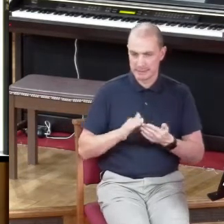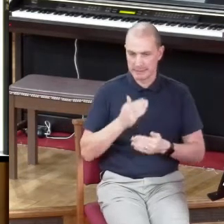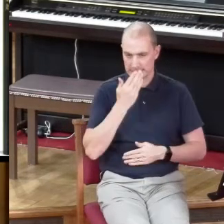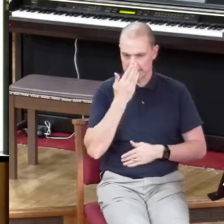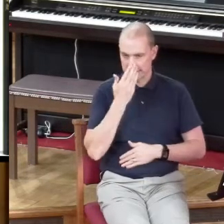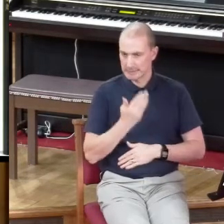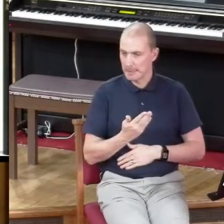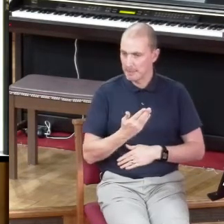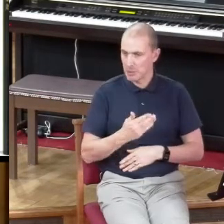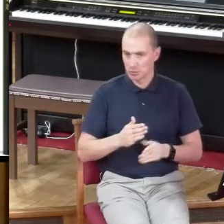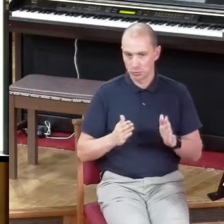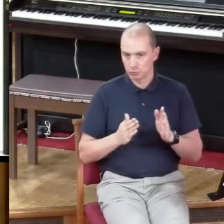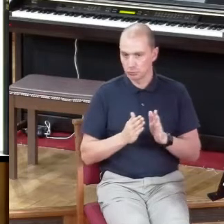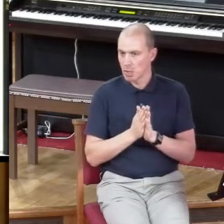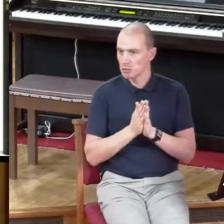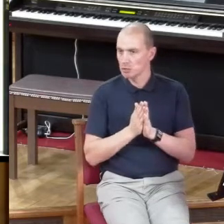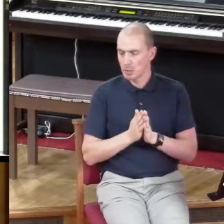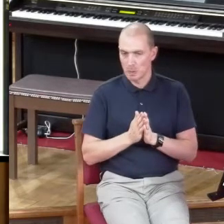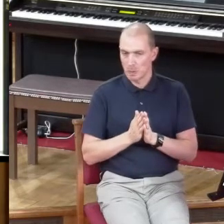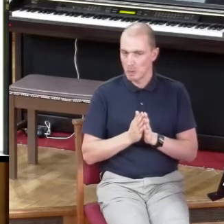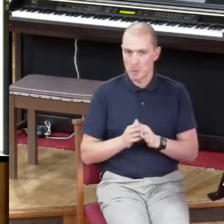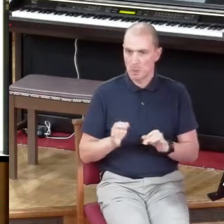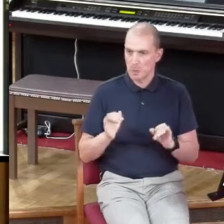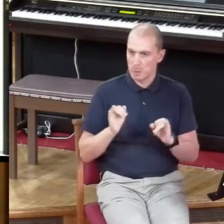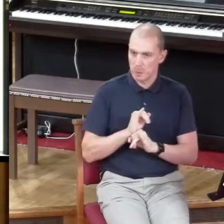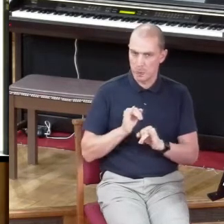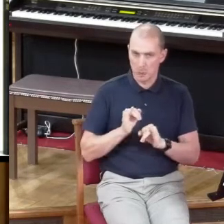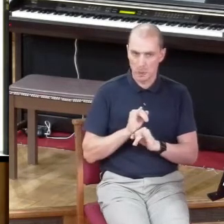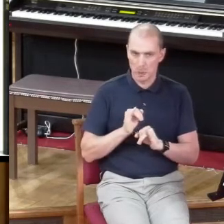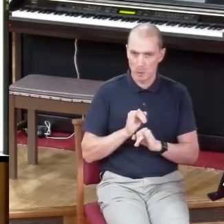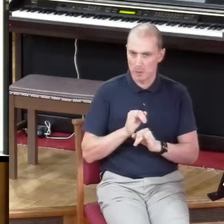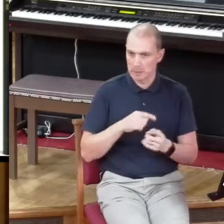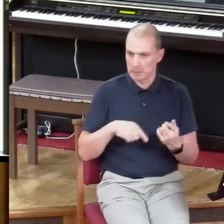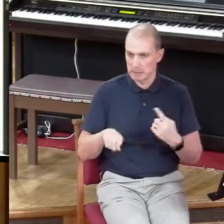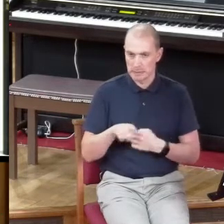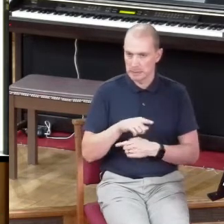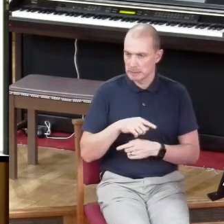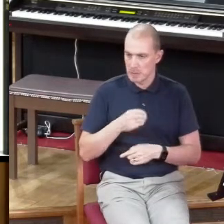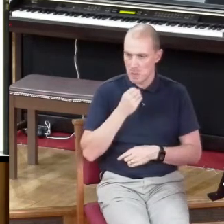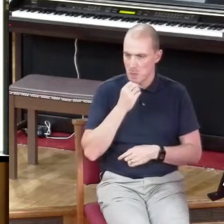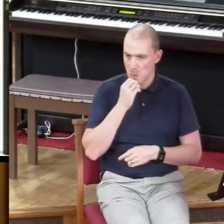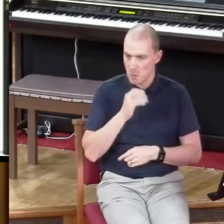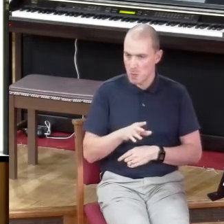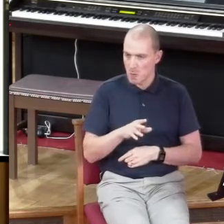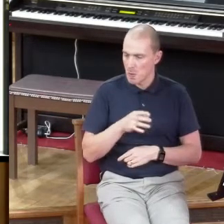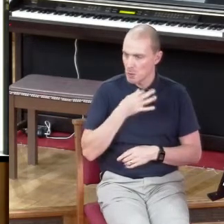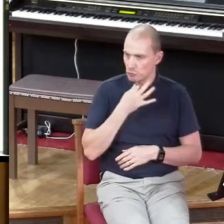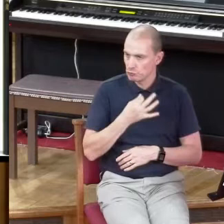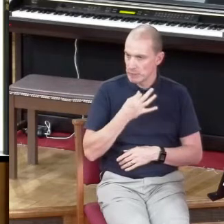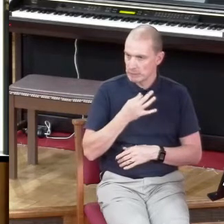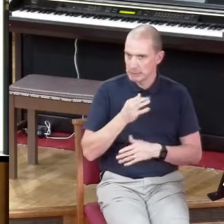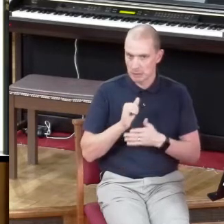with little confidence and few people prepared to stick their neck out. Their heads were very firmly